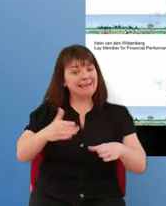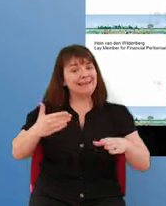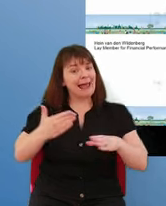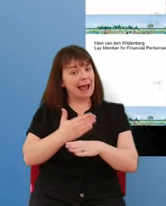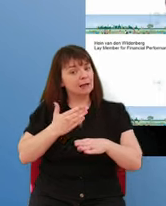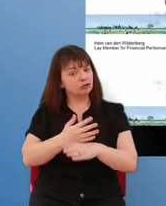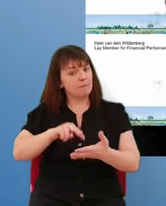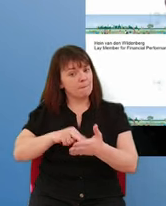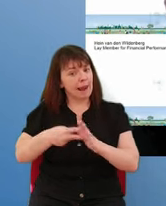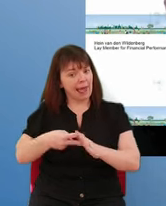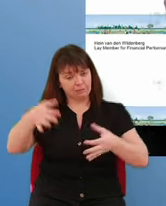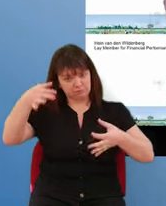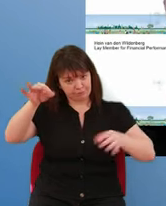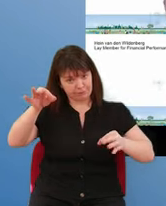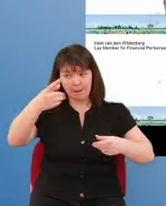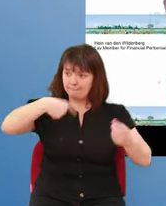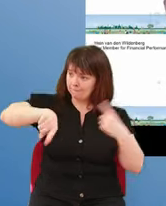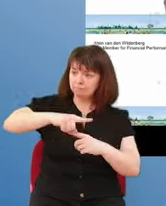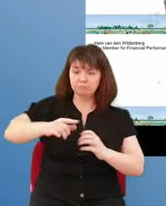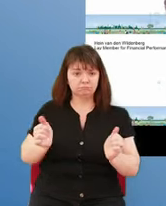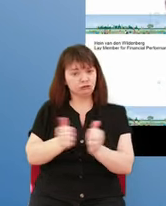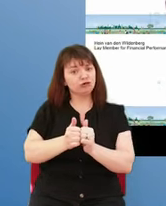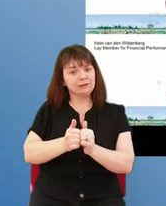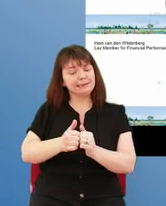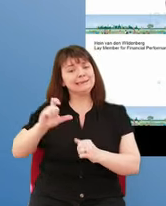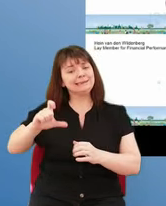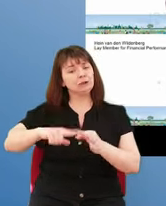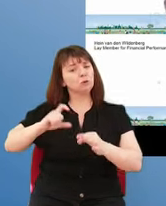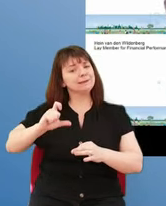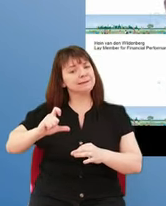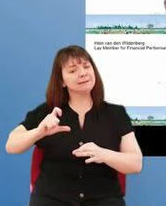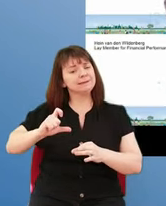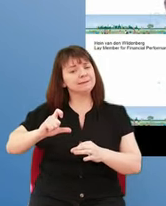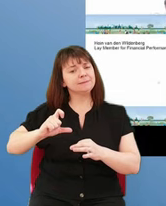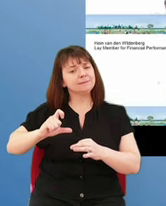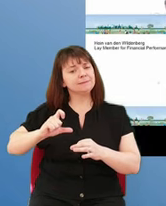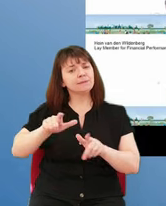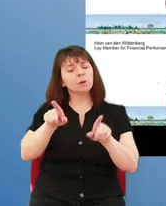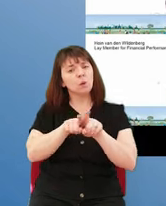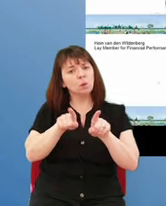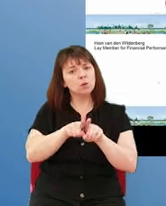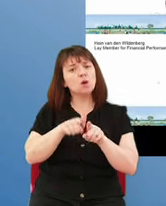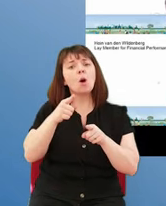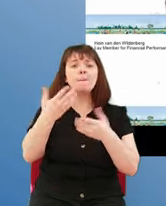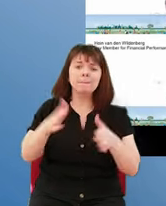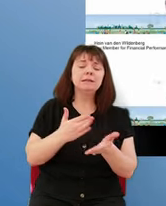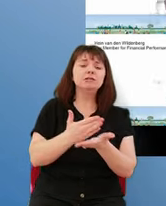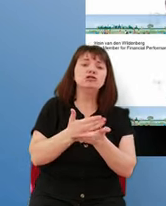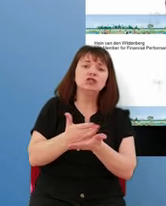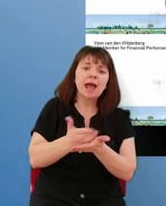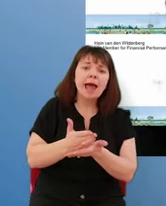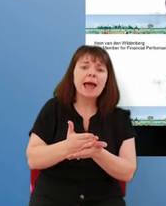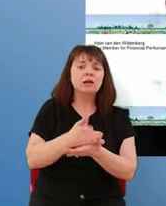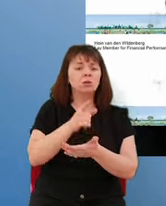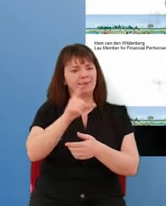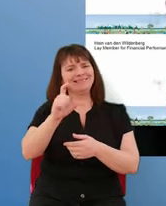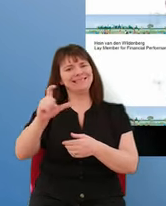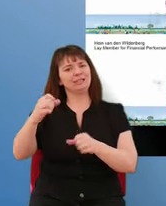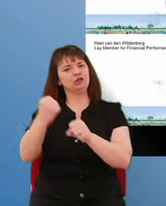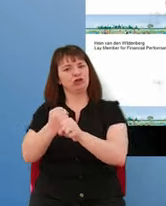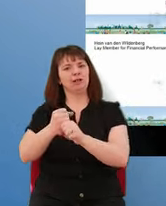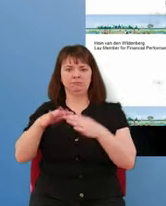that has been shared with the CCG. And CQC, we met with CQC this week, and